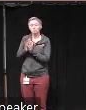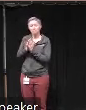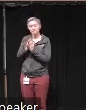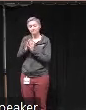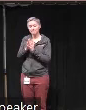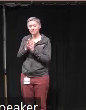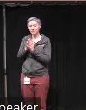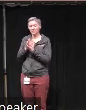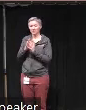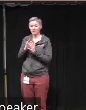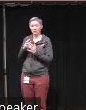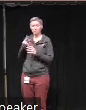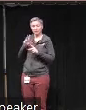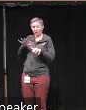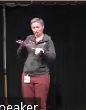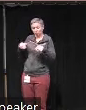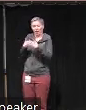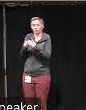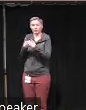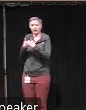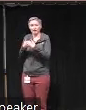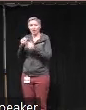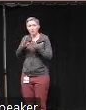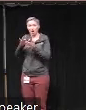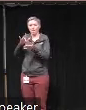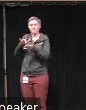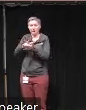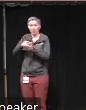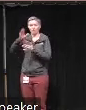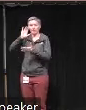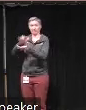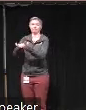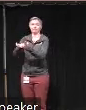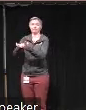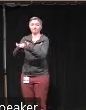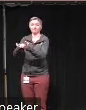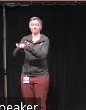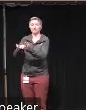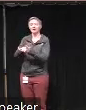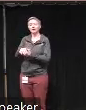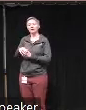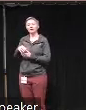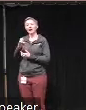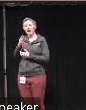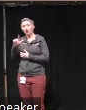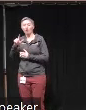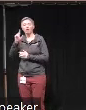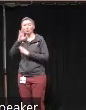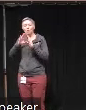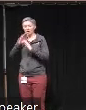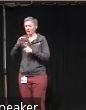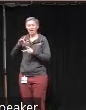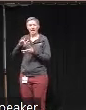challenged biomedical dogmatism, because he was worried about how healthcare system was more focused